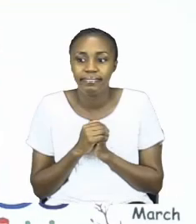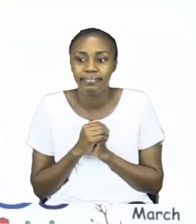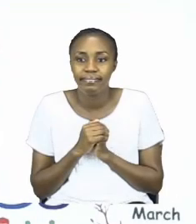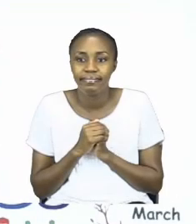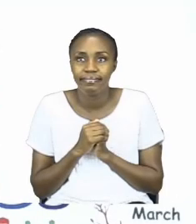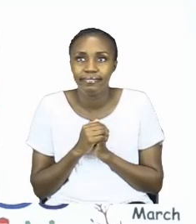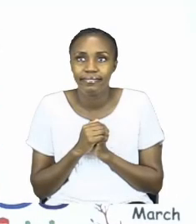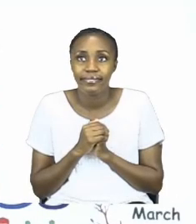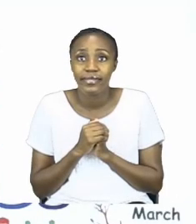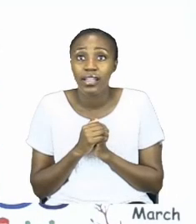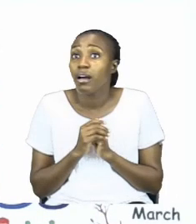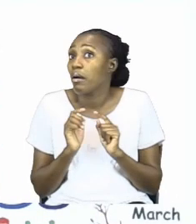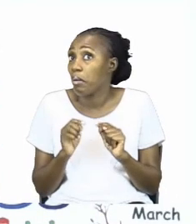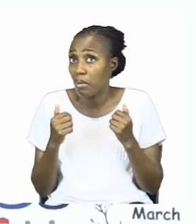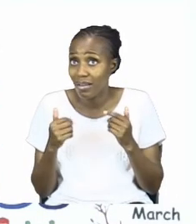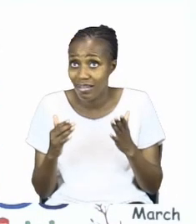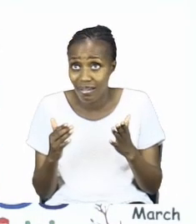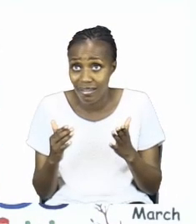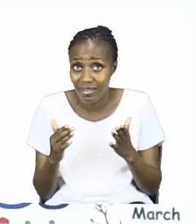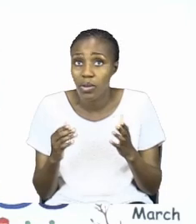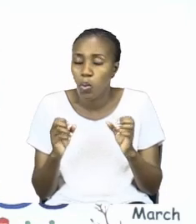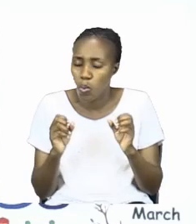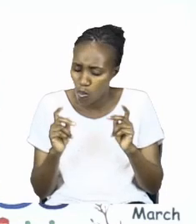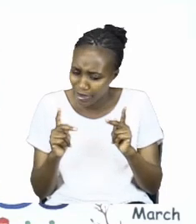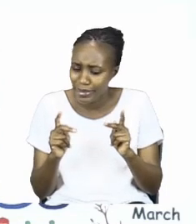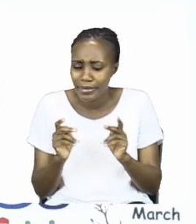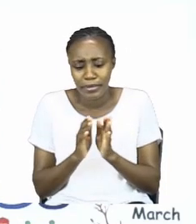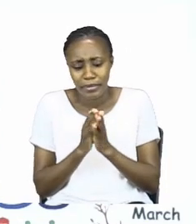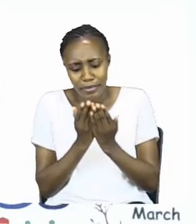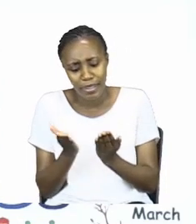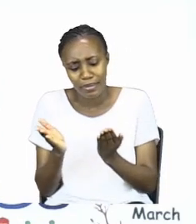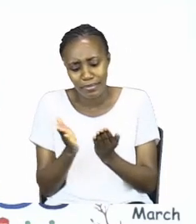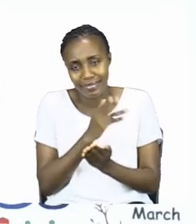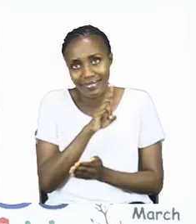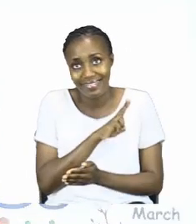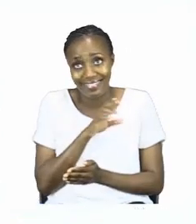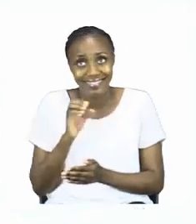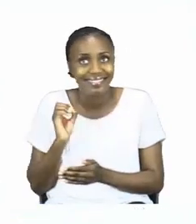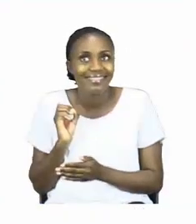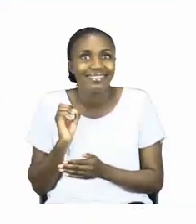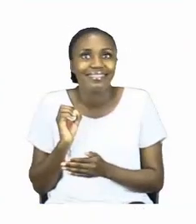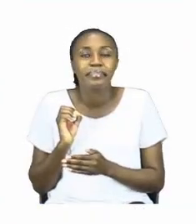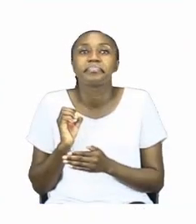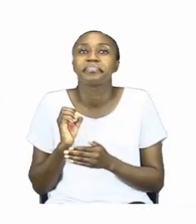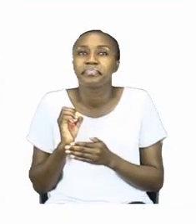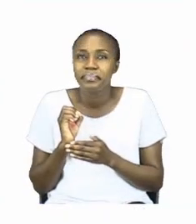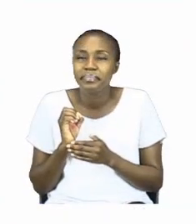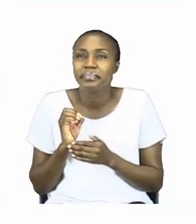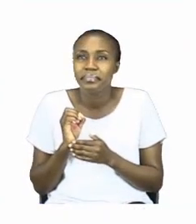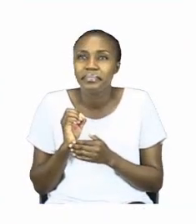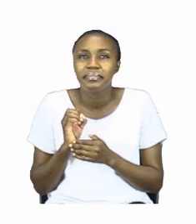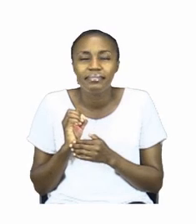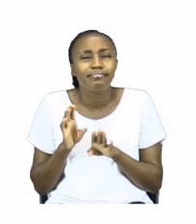To start our lesson today, boys and girls, let us all go to page 20. On page 20, we are going